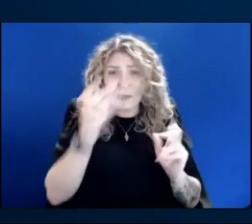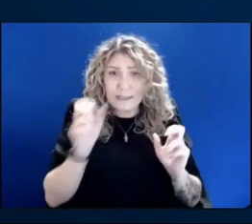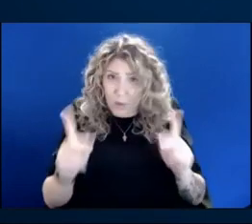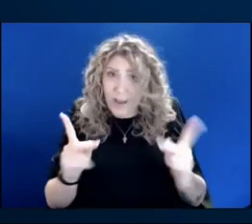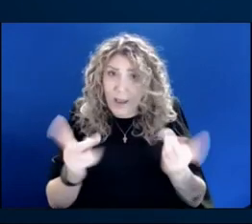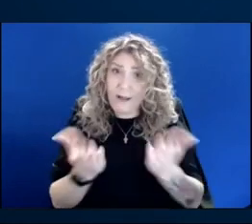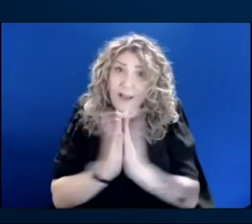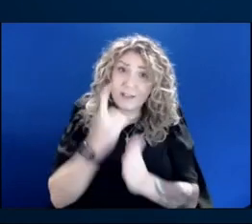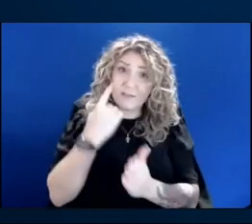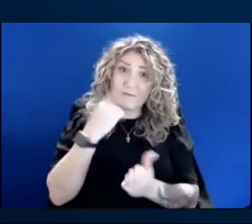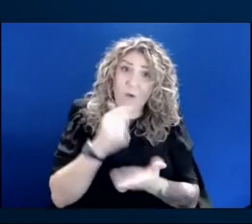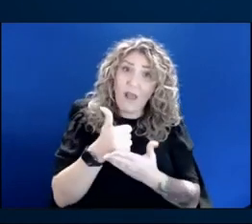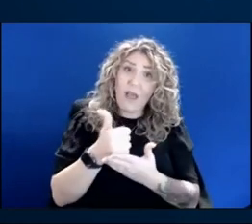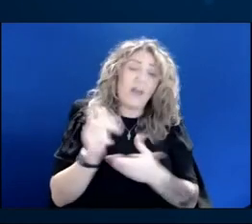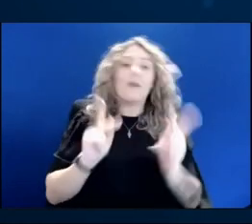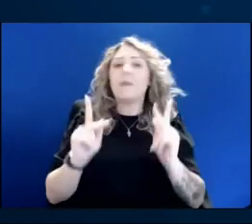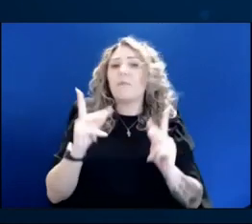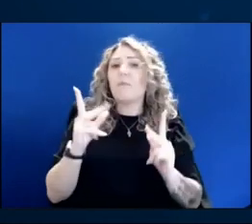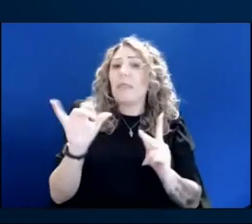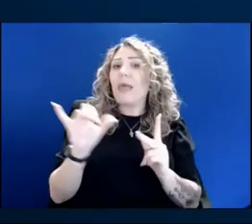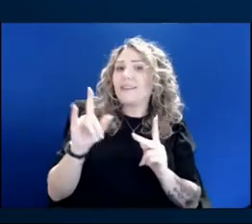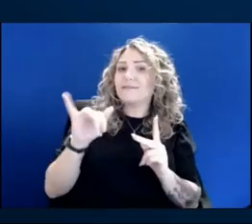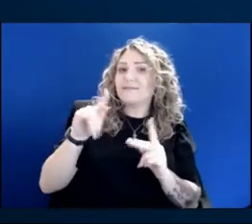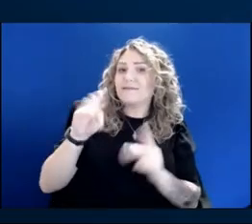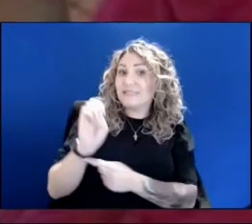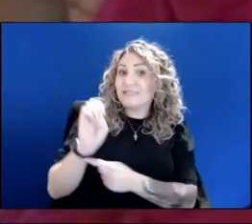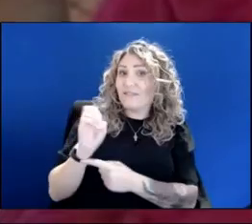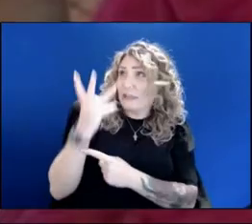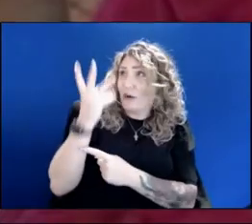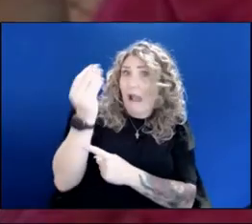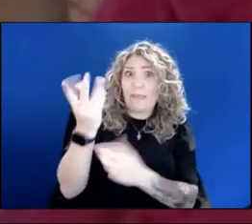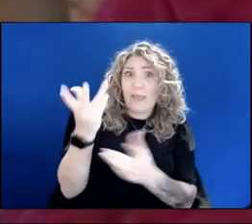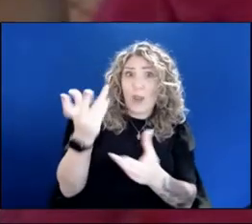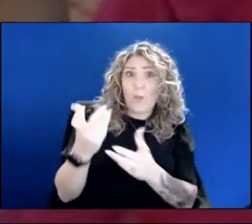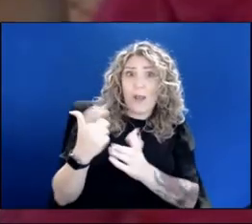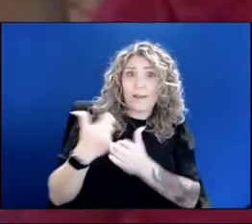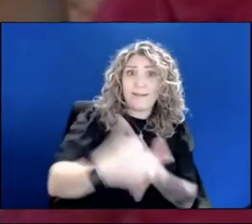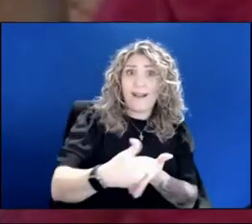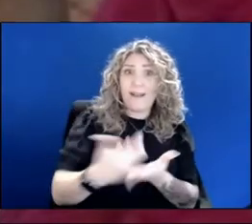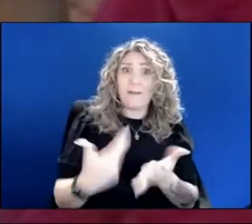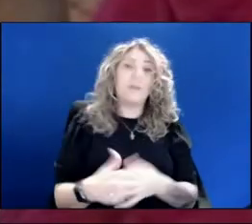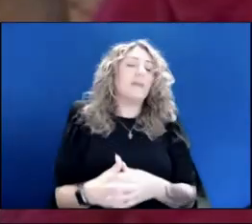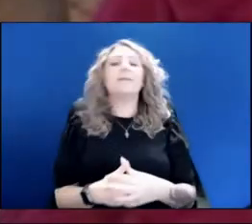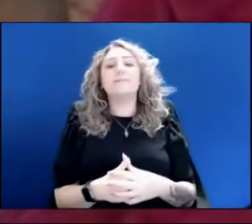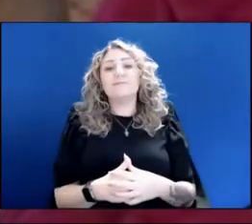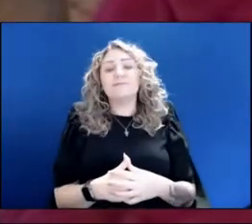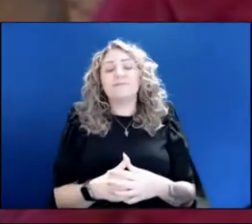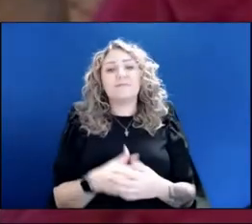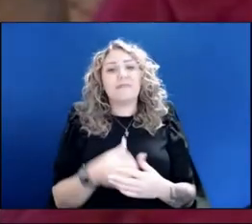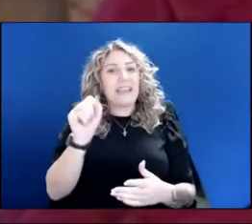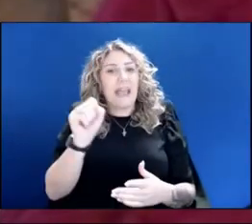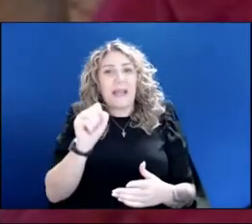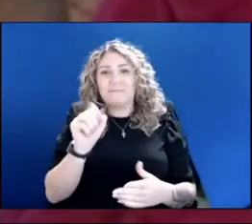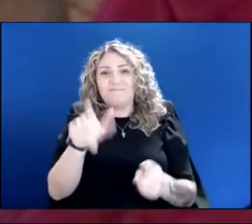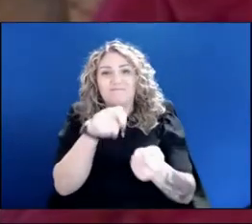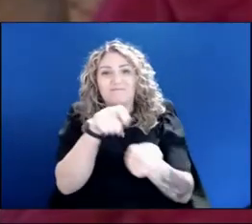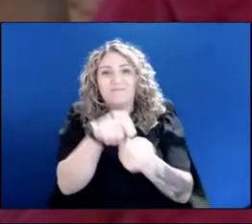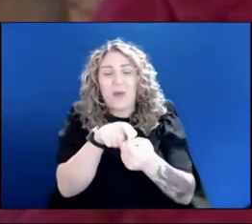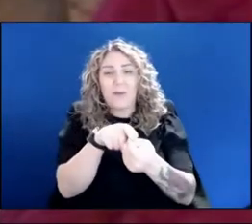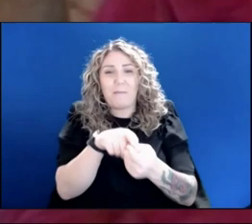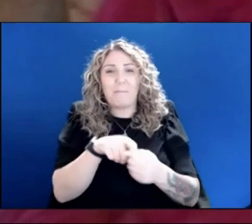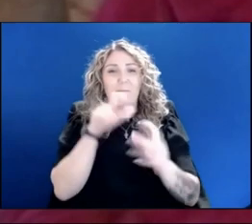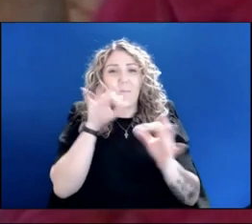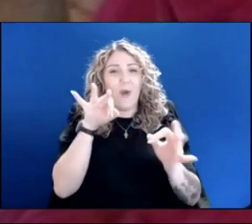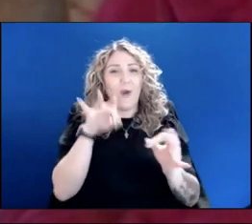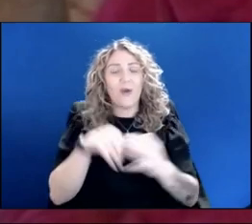like Stephanie are out there who actually want to. Yeah. I think you hit it on the head. Like, it's just one of